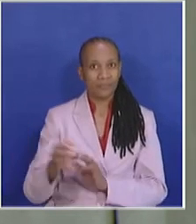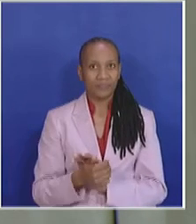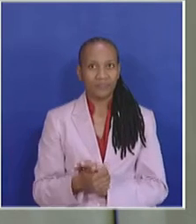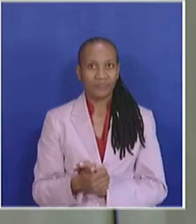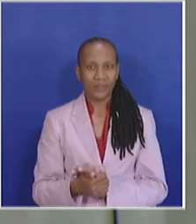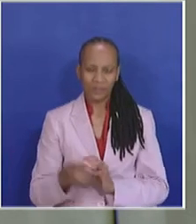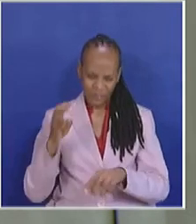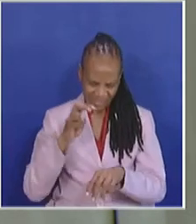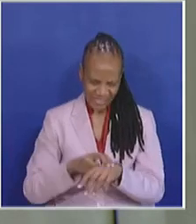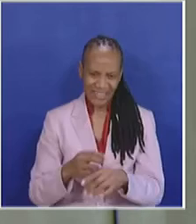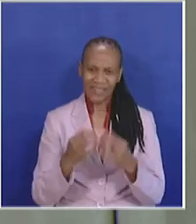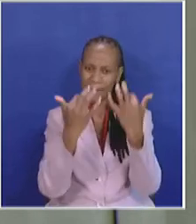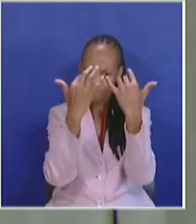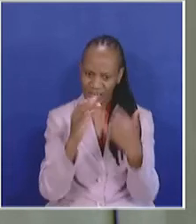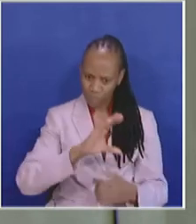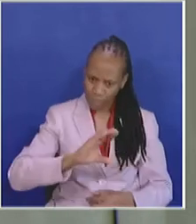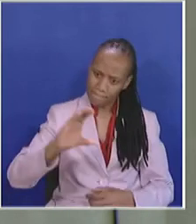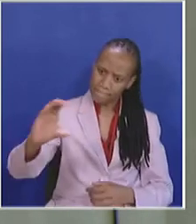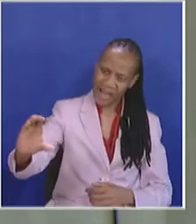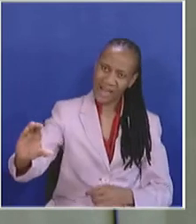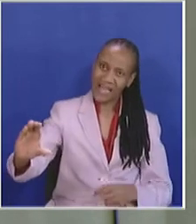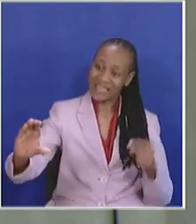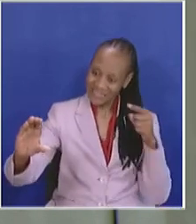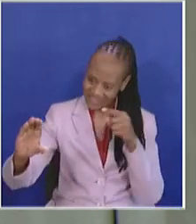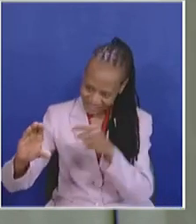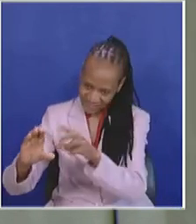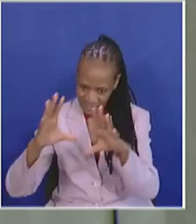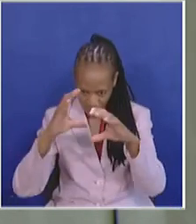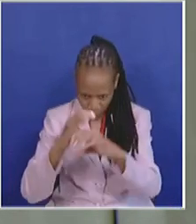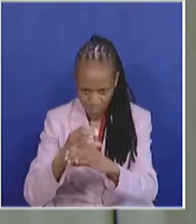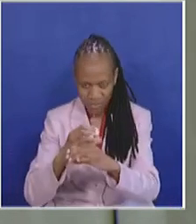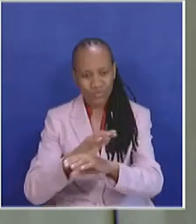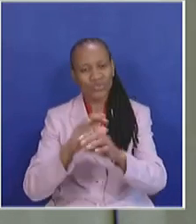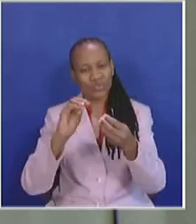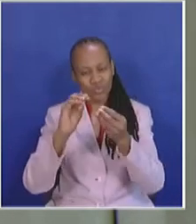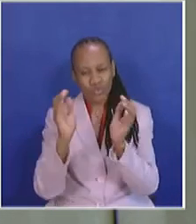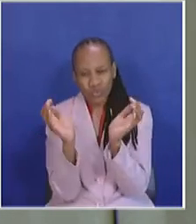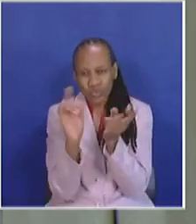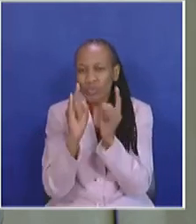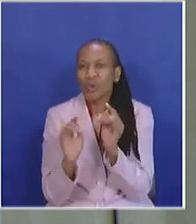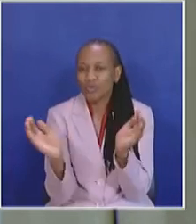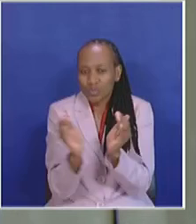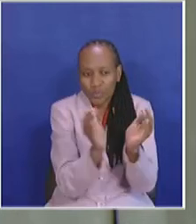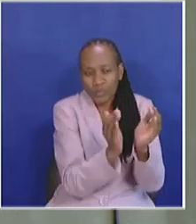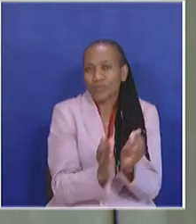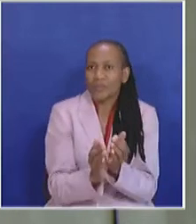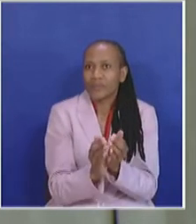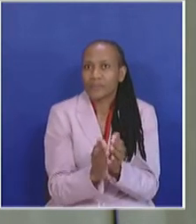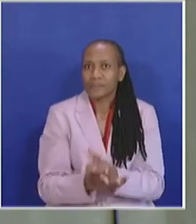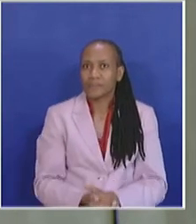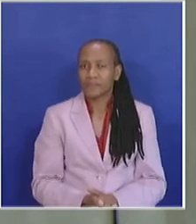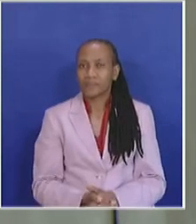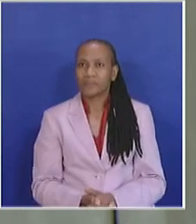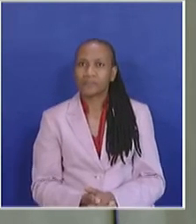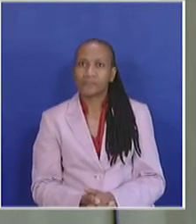makubekho ifund ekhoyo e-addressa infrastructure yezidorobhu zincane, okanye will never catch up with the problem that we